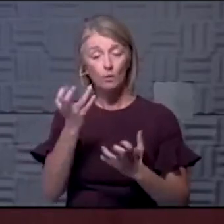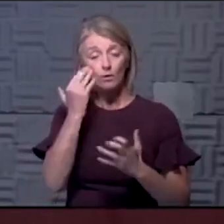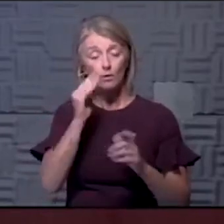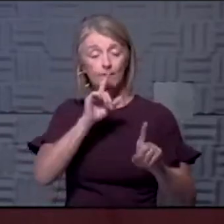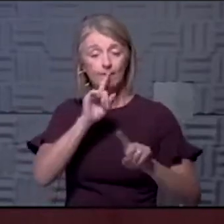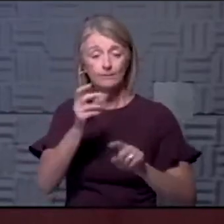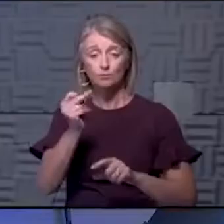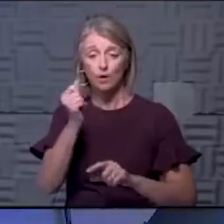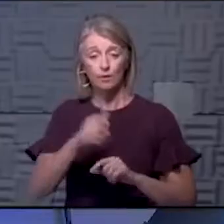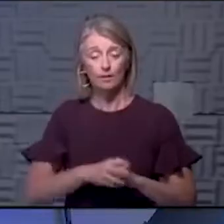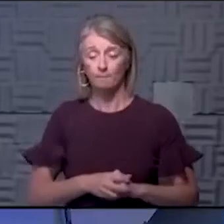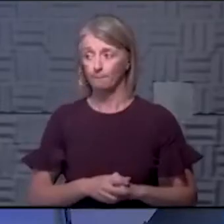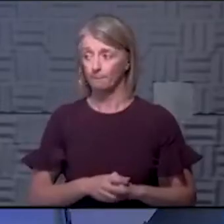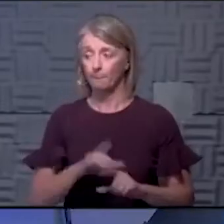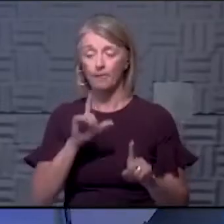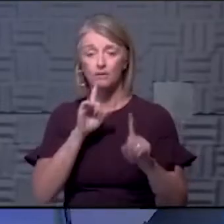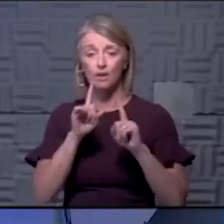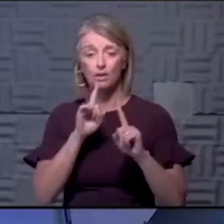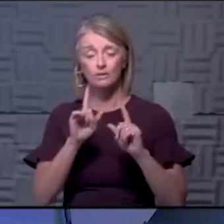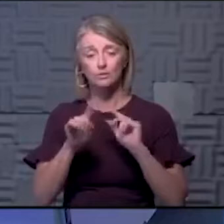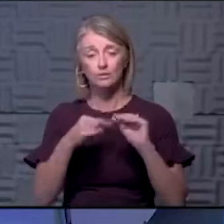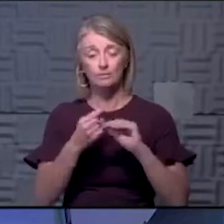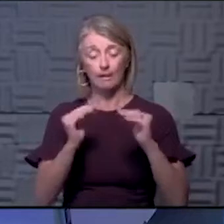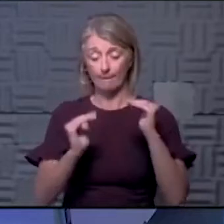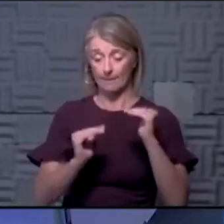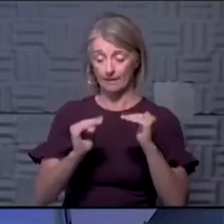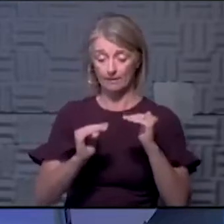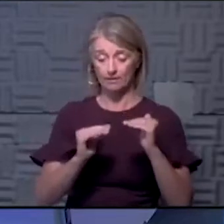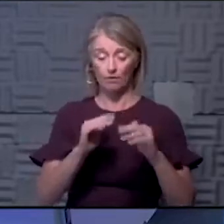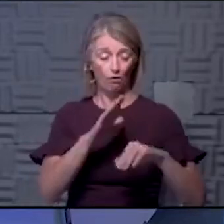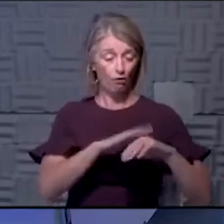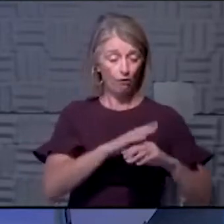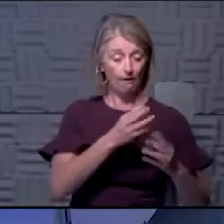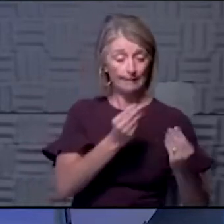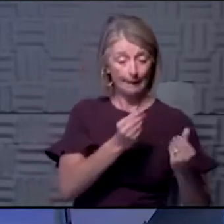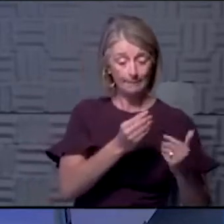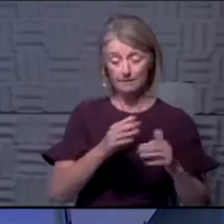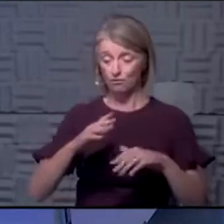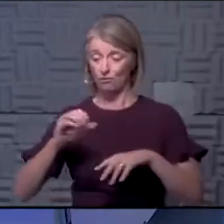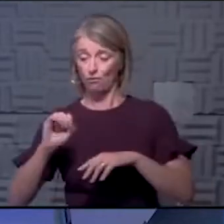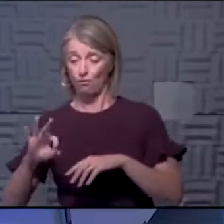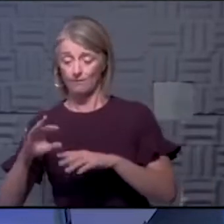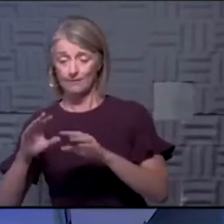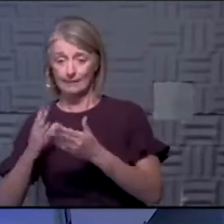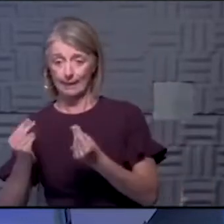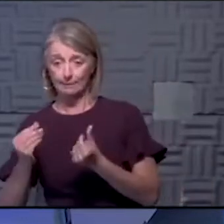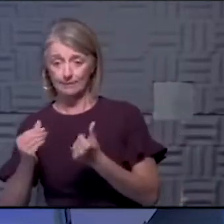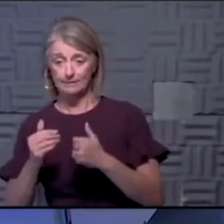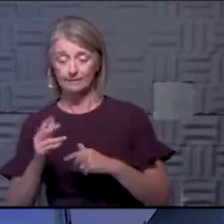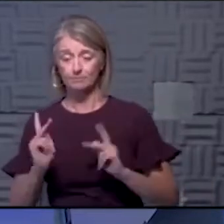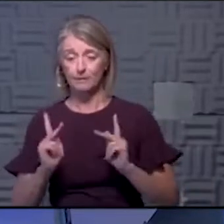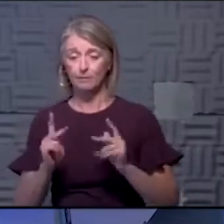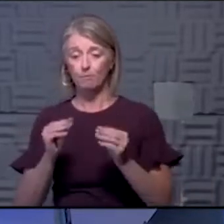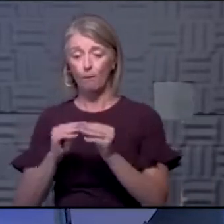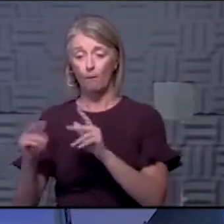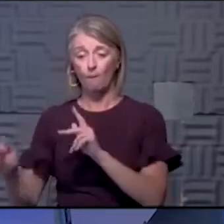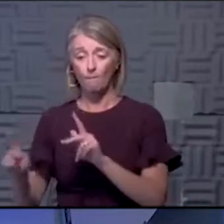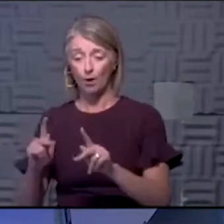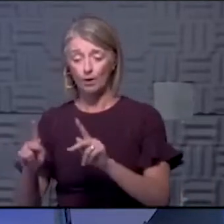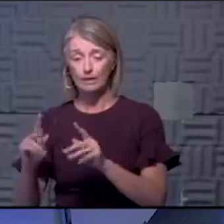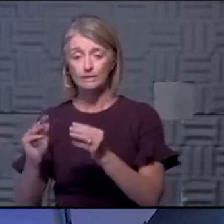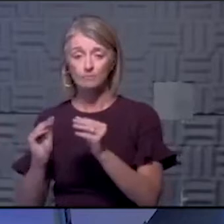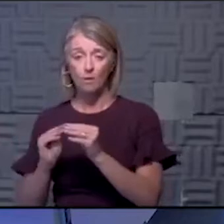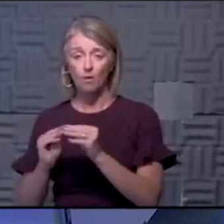answer. Yeah. So talk to us about the balance between off-campus and on-campus. How do you handle sort of the off-campus housing where we know there's more parties? We've all seen